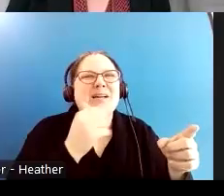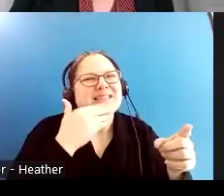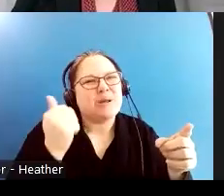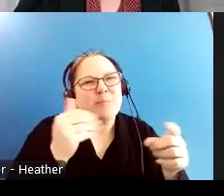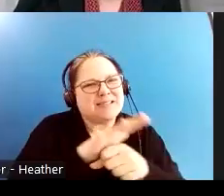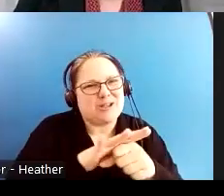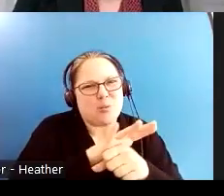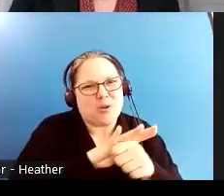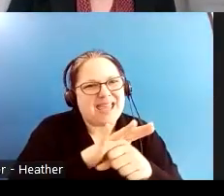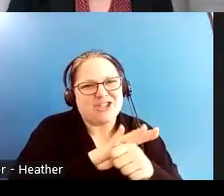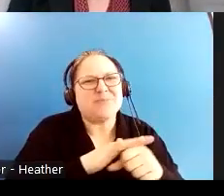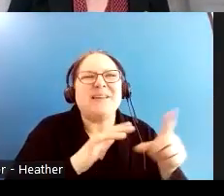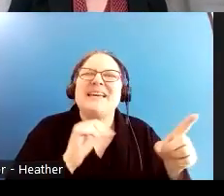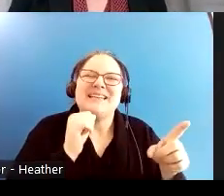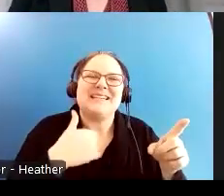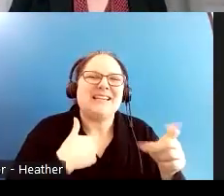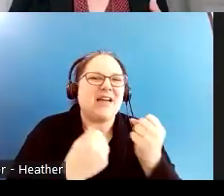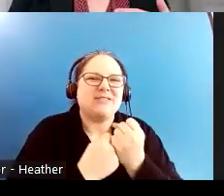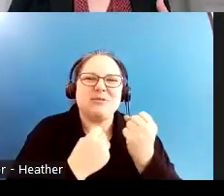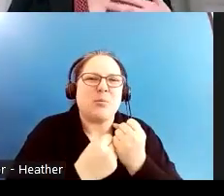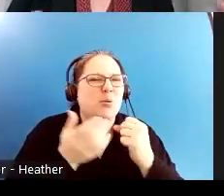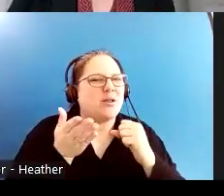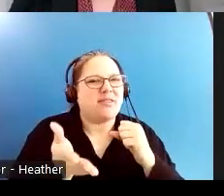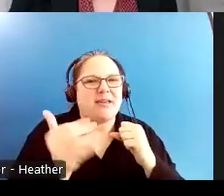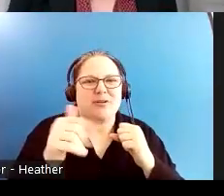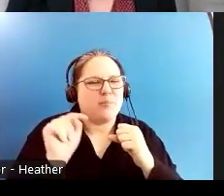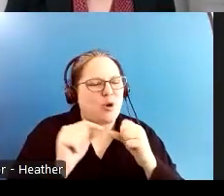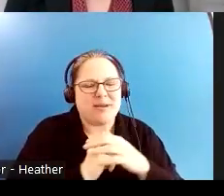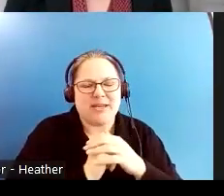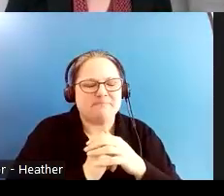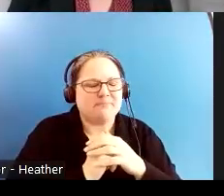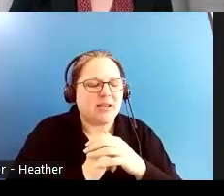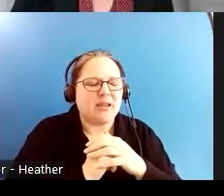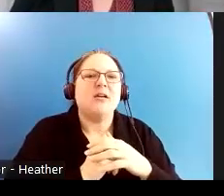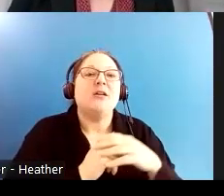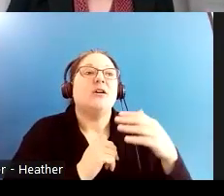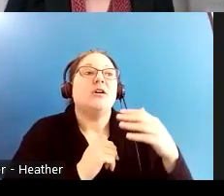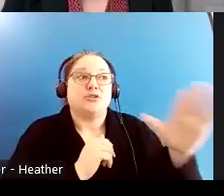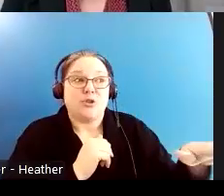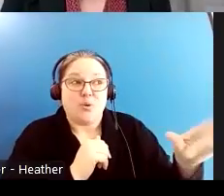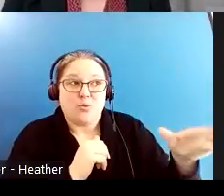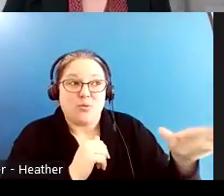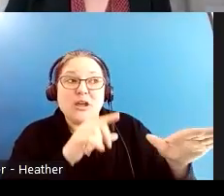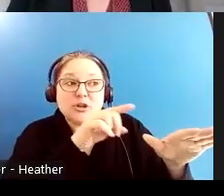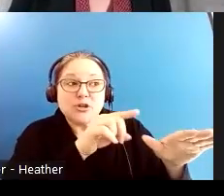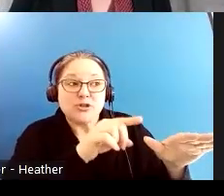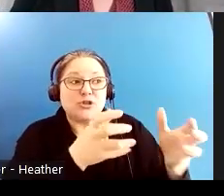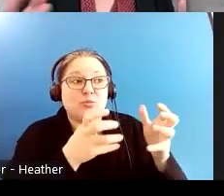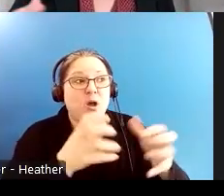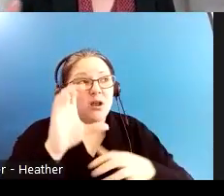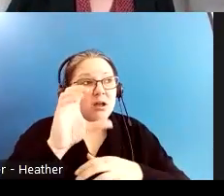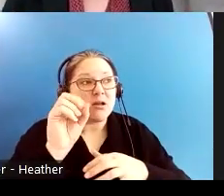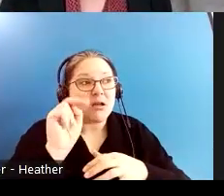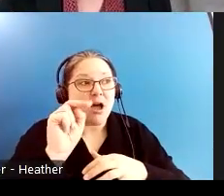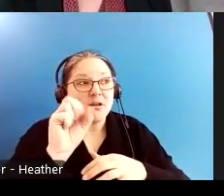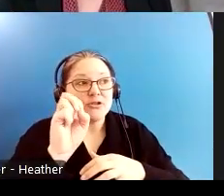He didn't have the supports that he needed. So we were able to convince him that he would benefit from a conservator. And in different